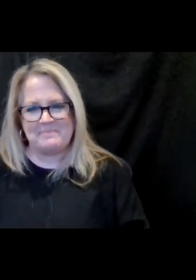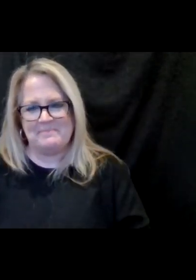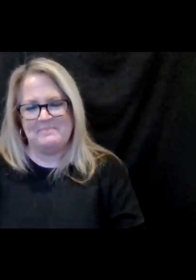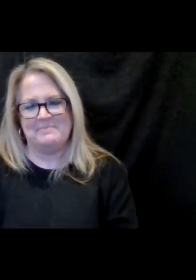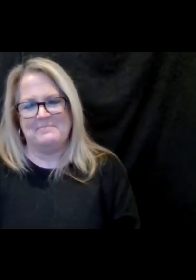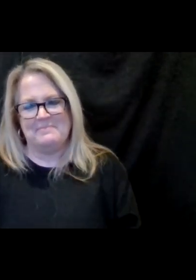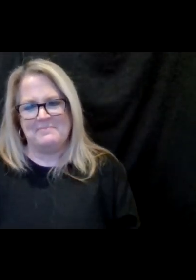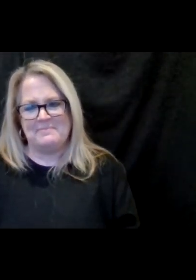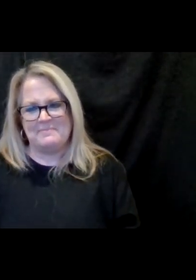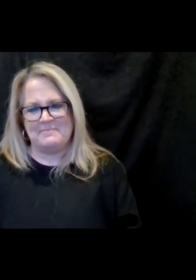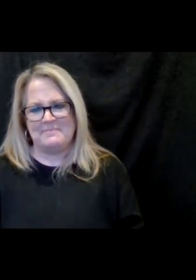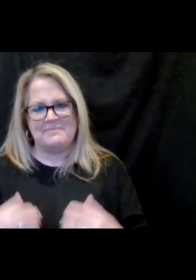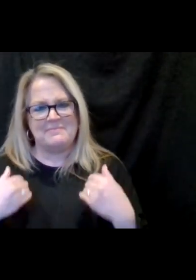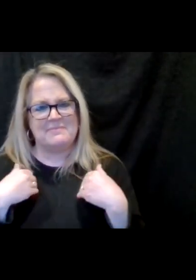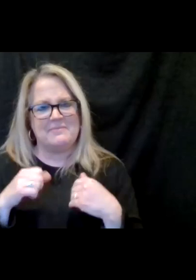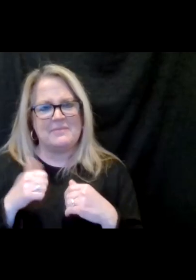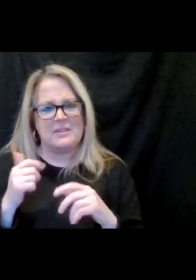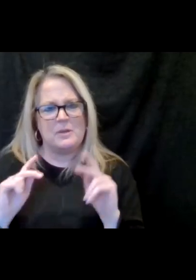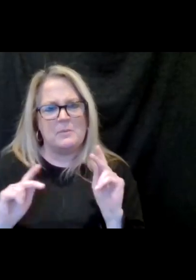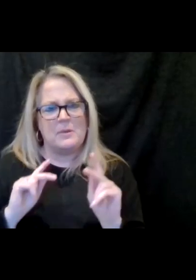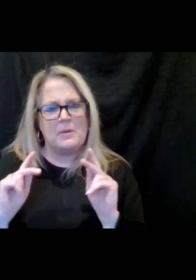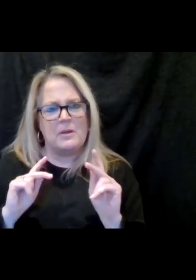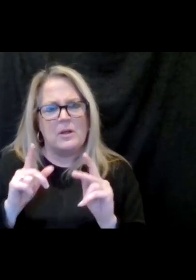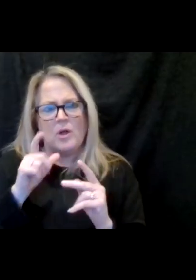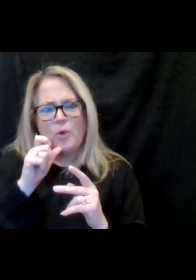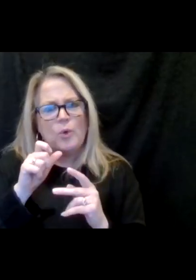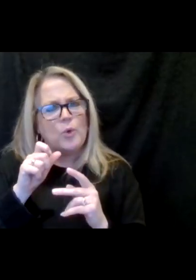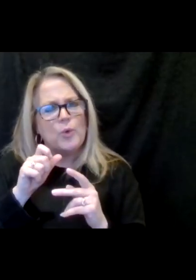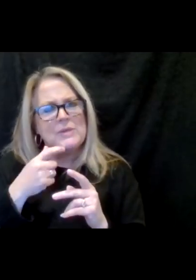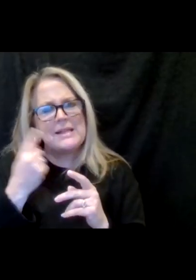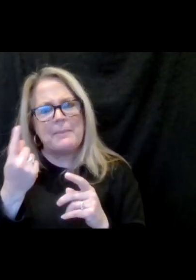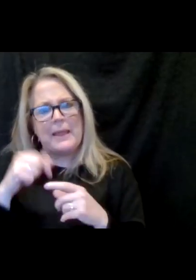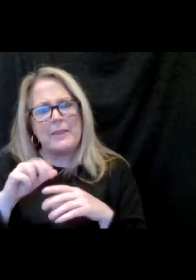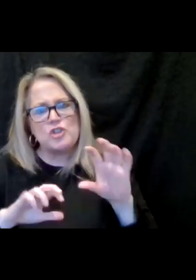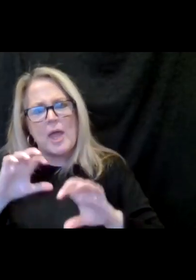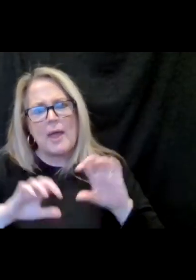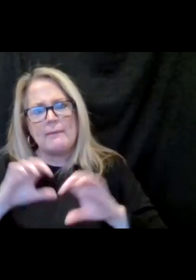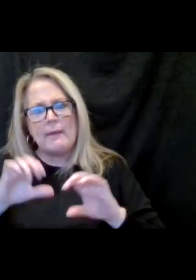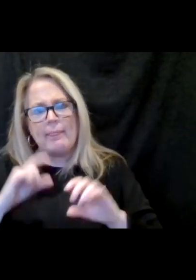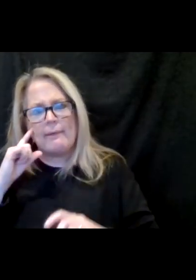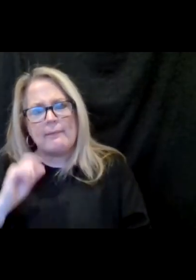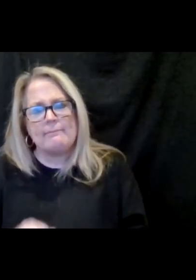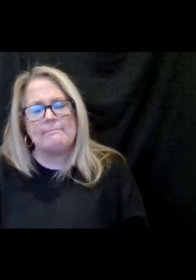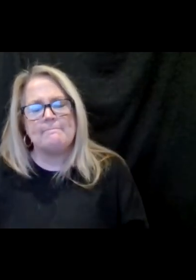You have other people who wrote to you, I think, in the chat.